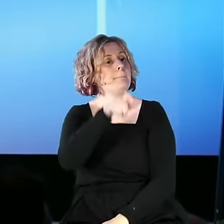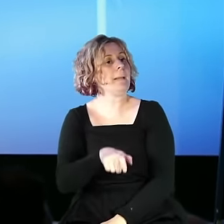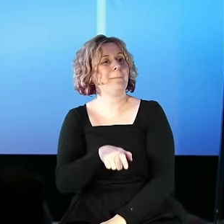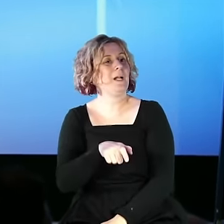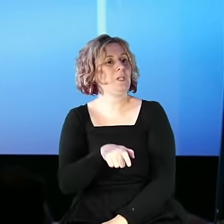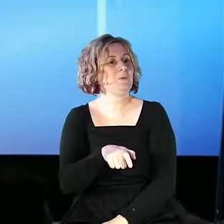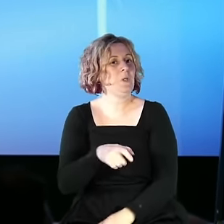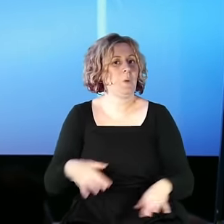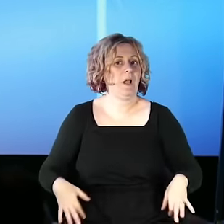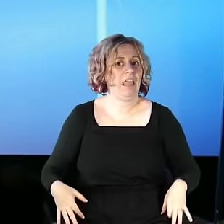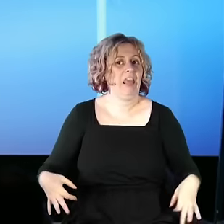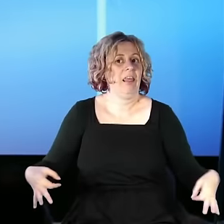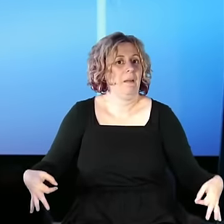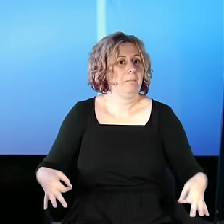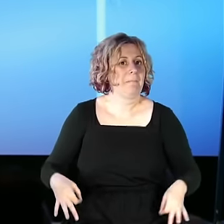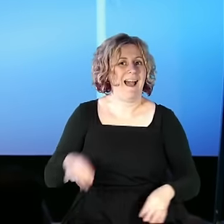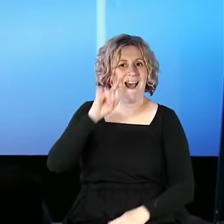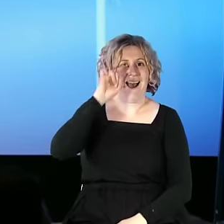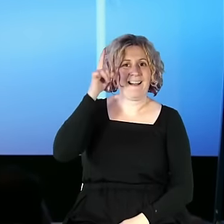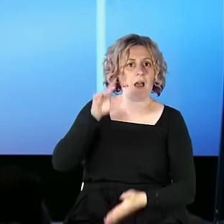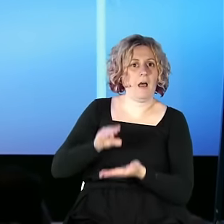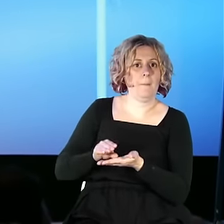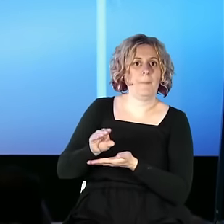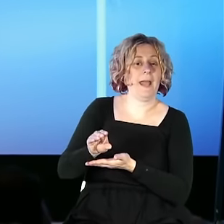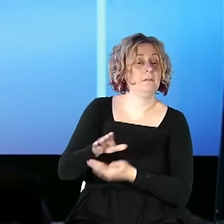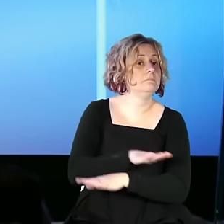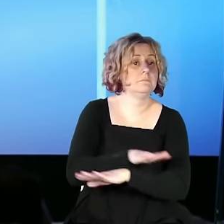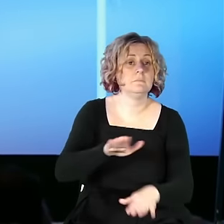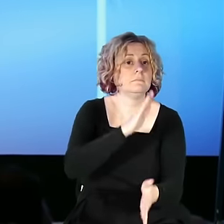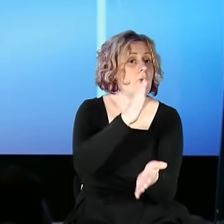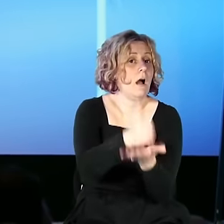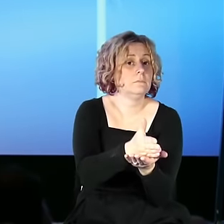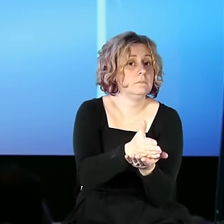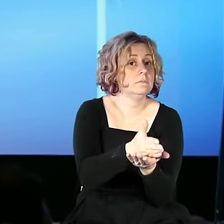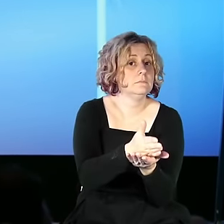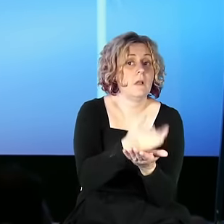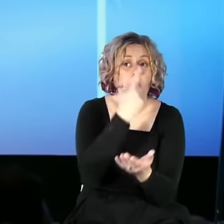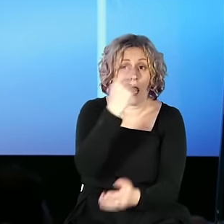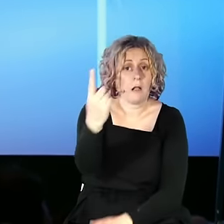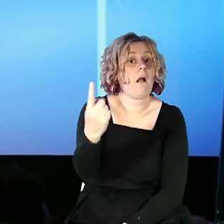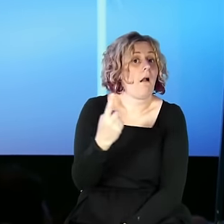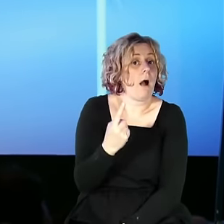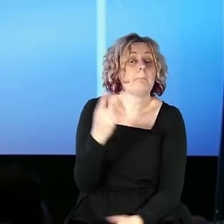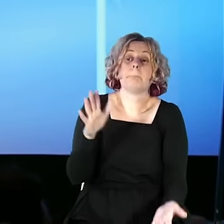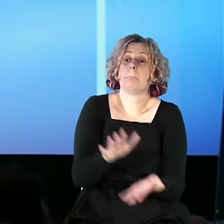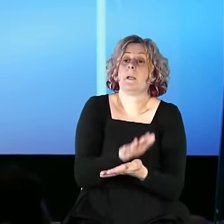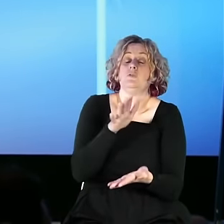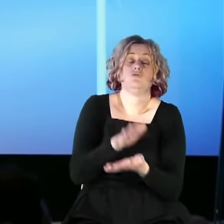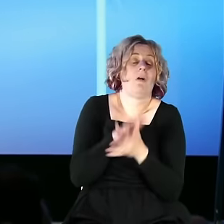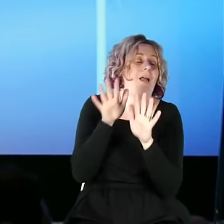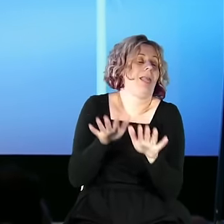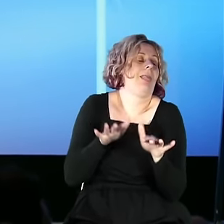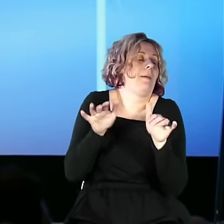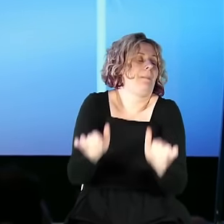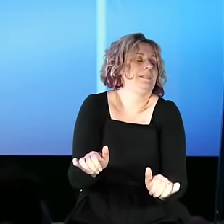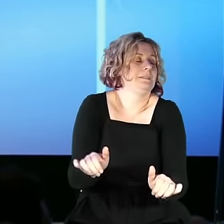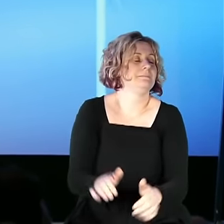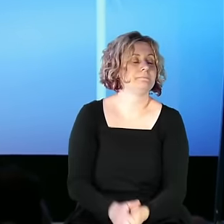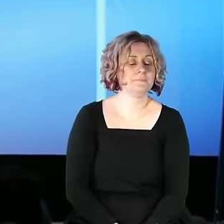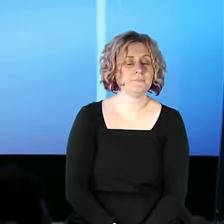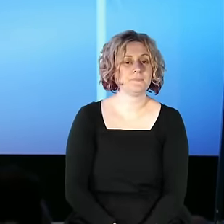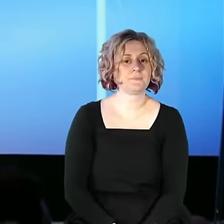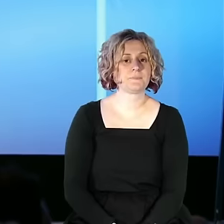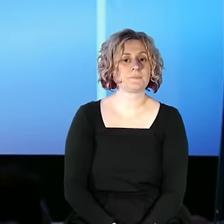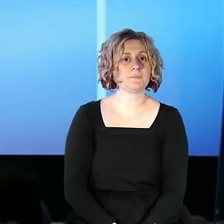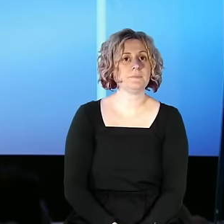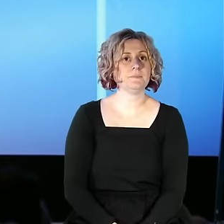what it costs to run don't have to, and can still attend and enjoy this blessing. It's a particular